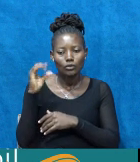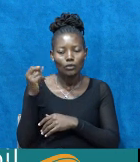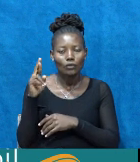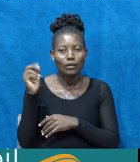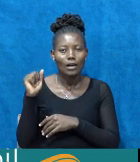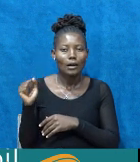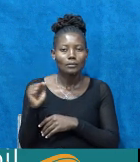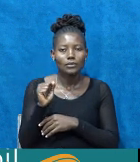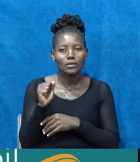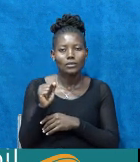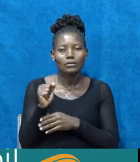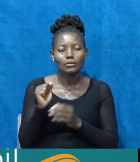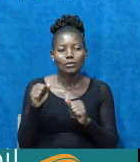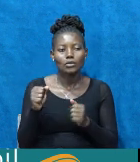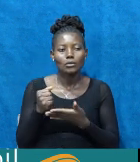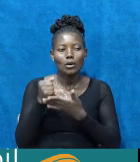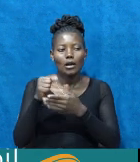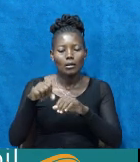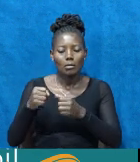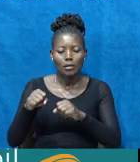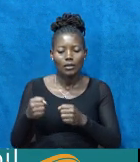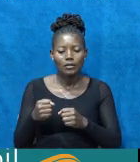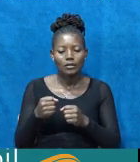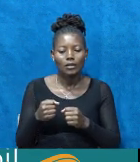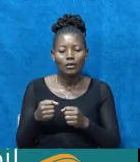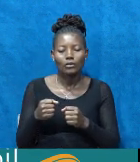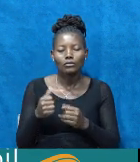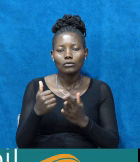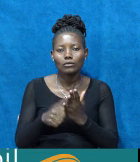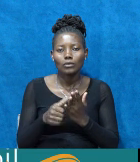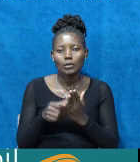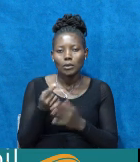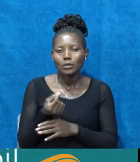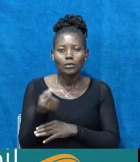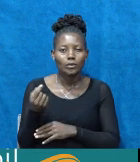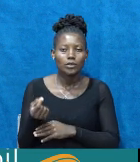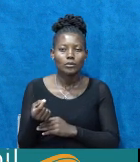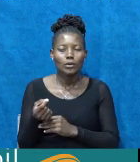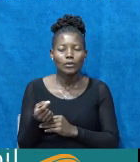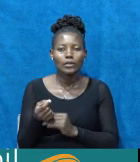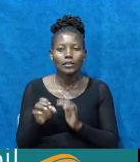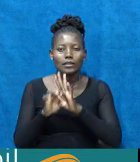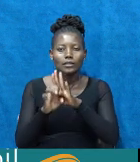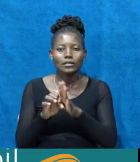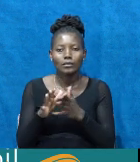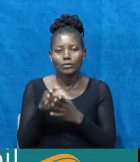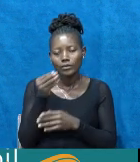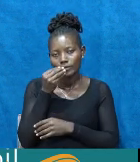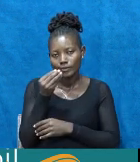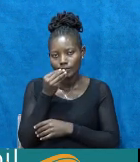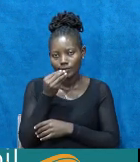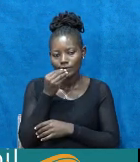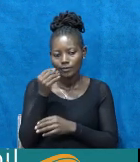the healing and repair of the muscles in this particular case. So simultaneous carbohydrate intake